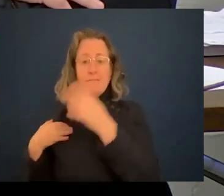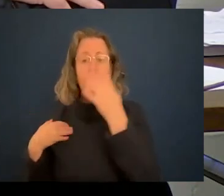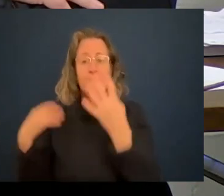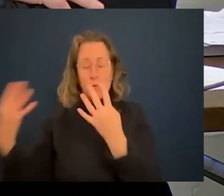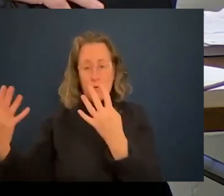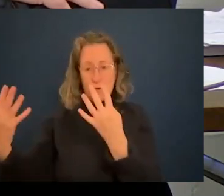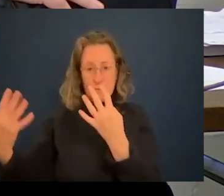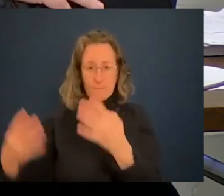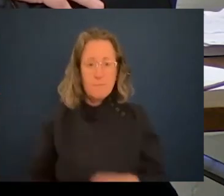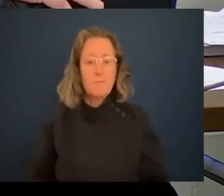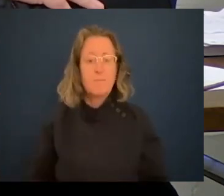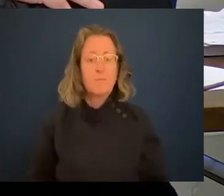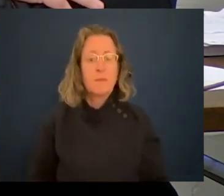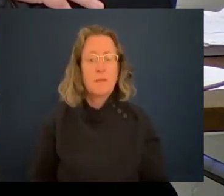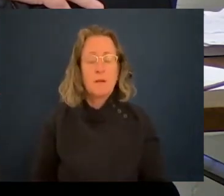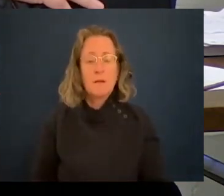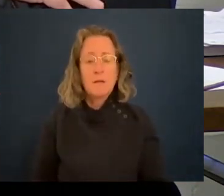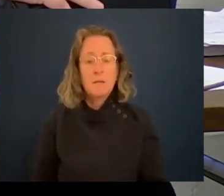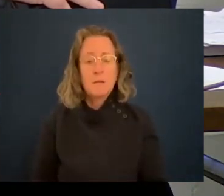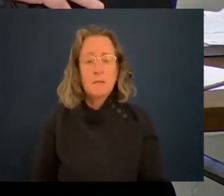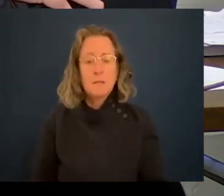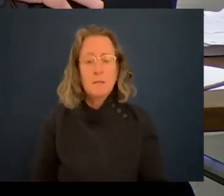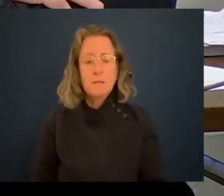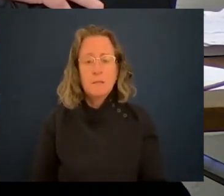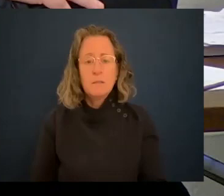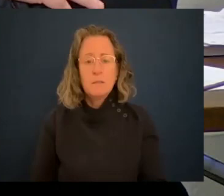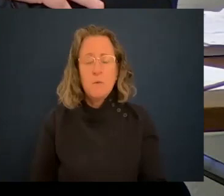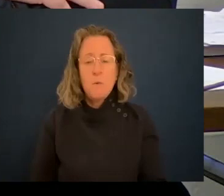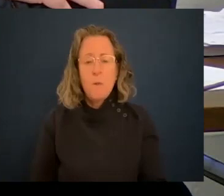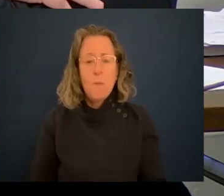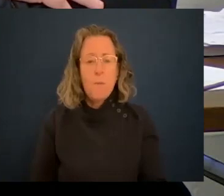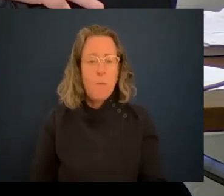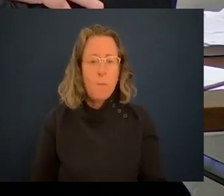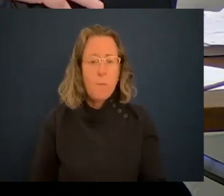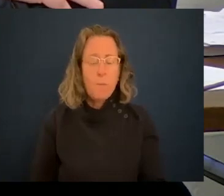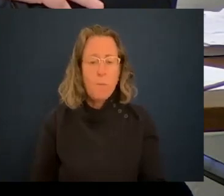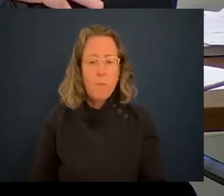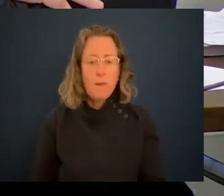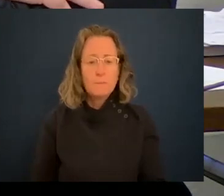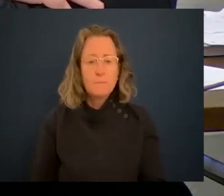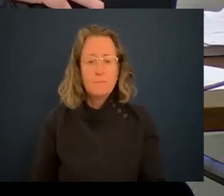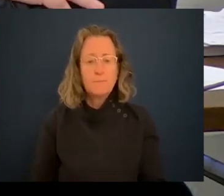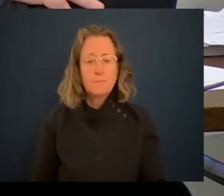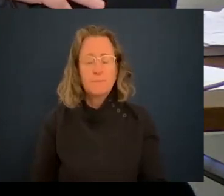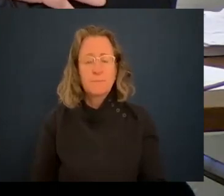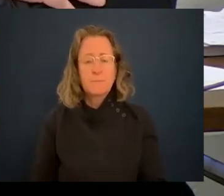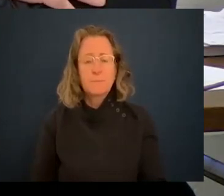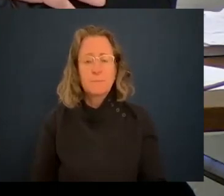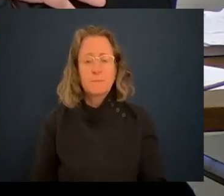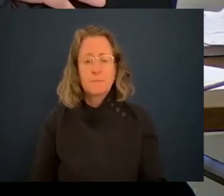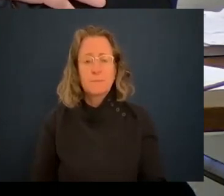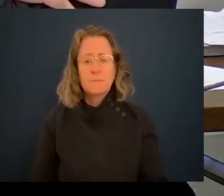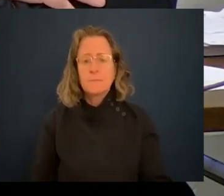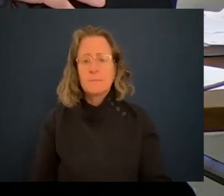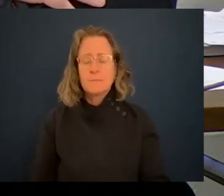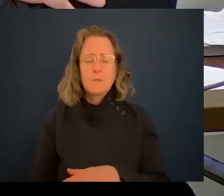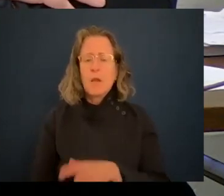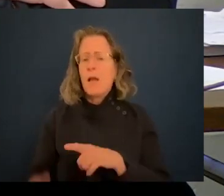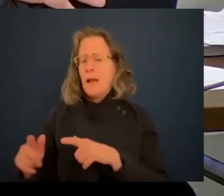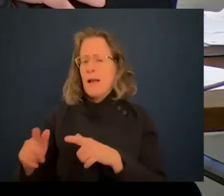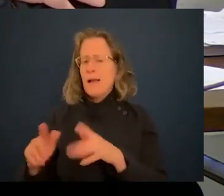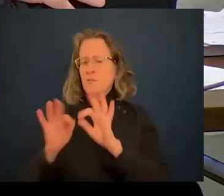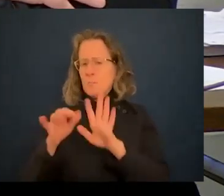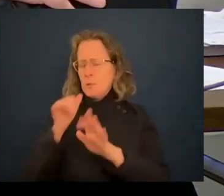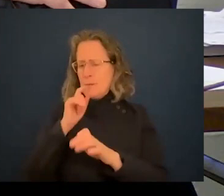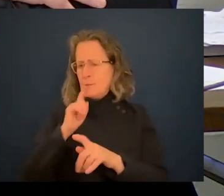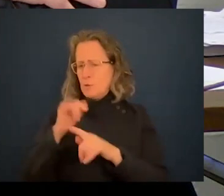one of the things that rich identified in this in the AP Trident is we need to set standards and one of the standards as this memo